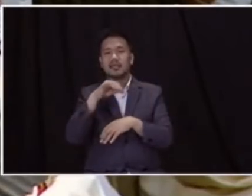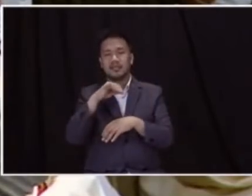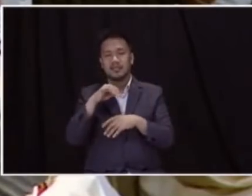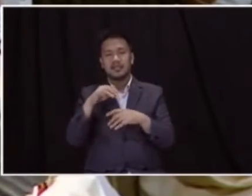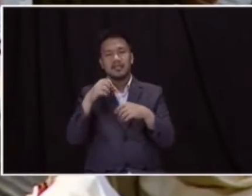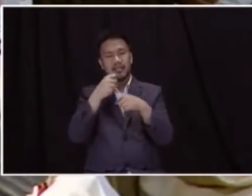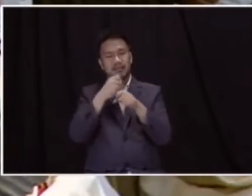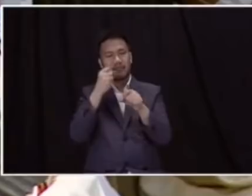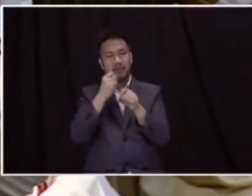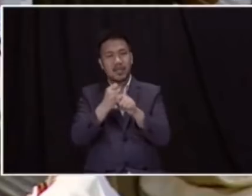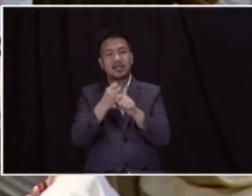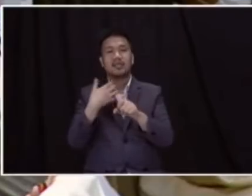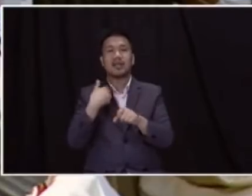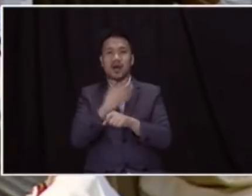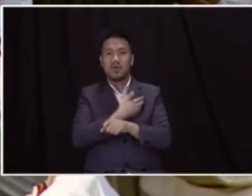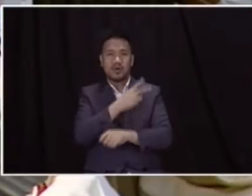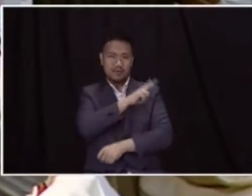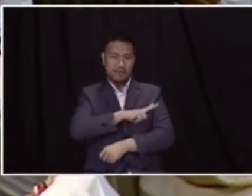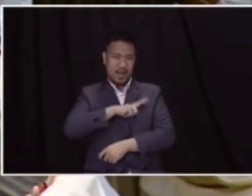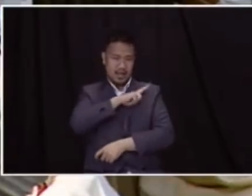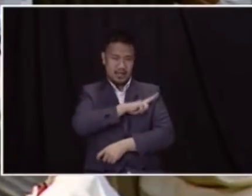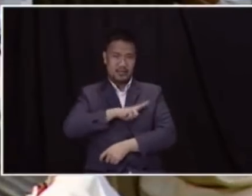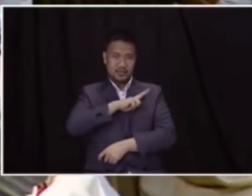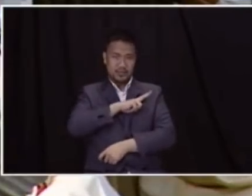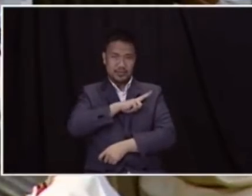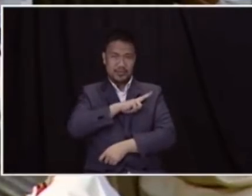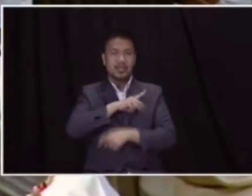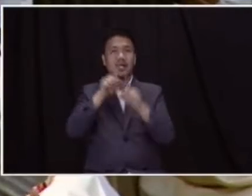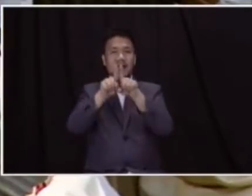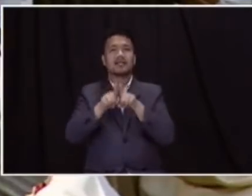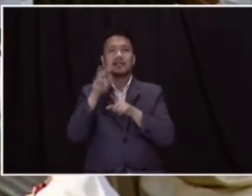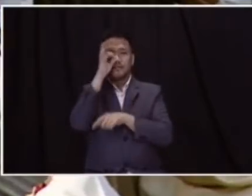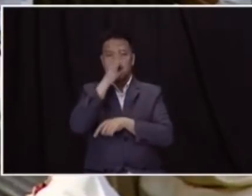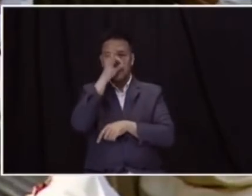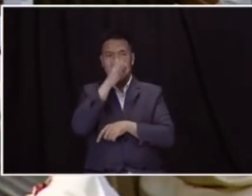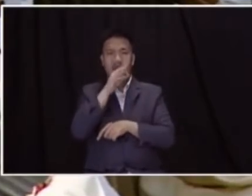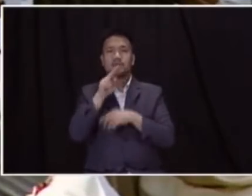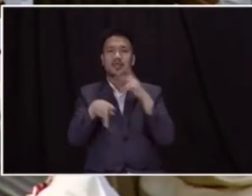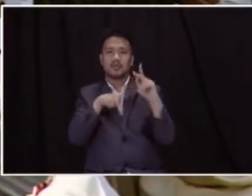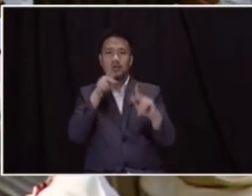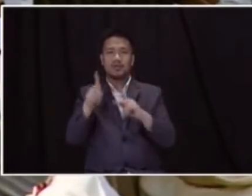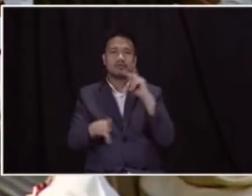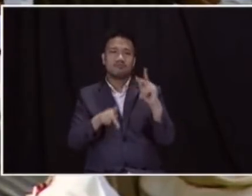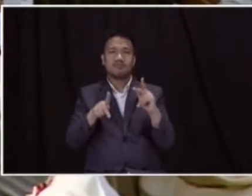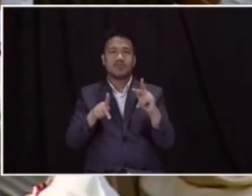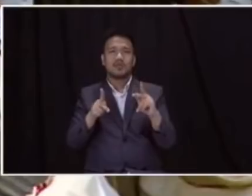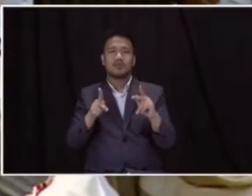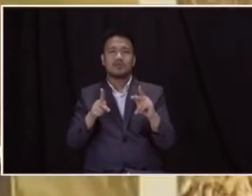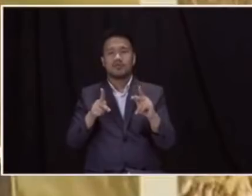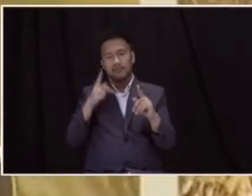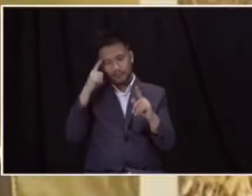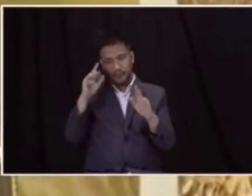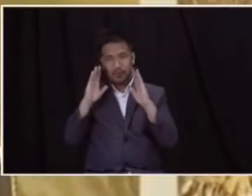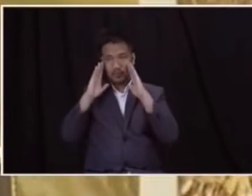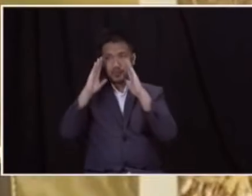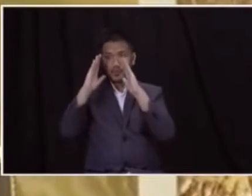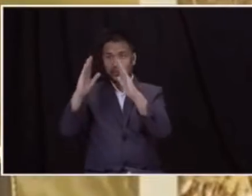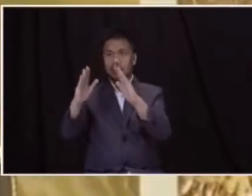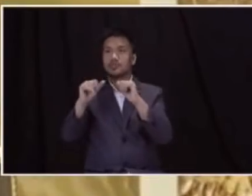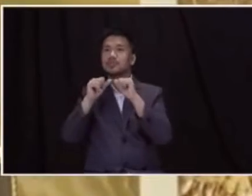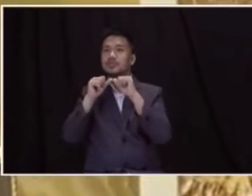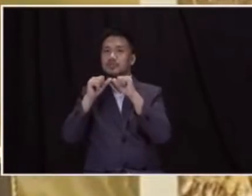the formation of our values as a Filipino nation towards true communion